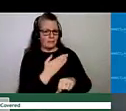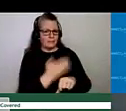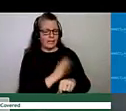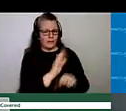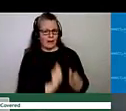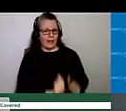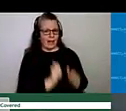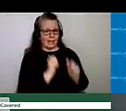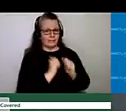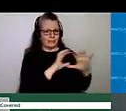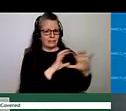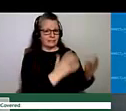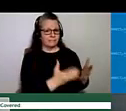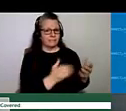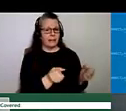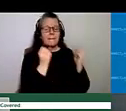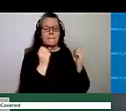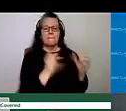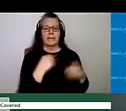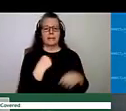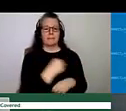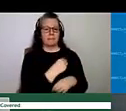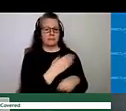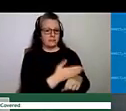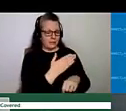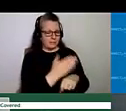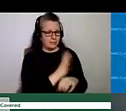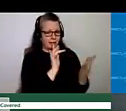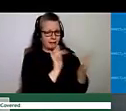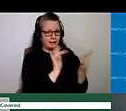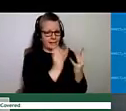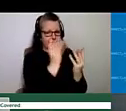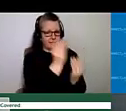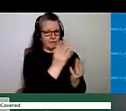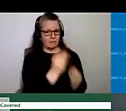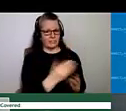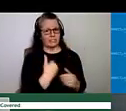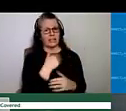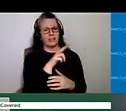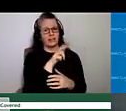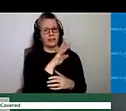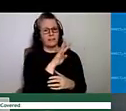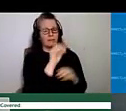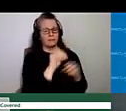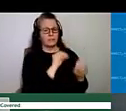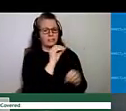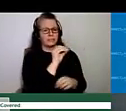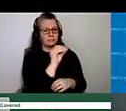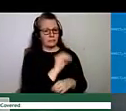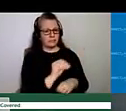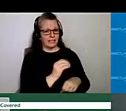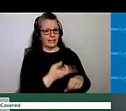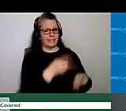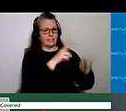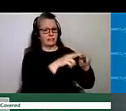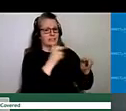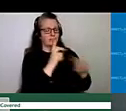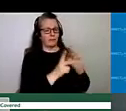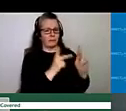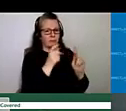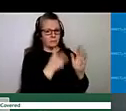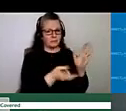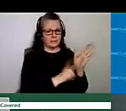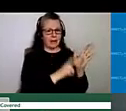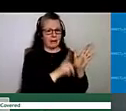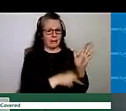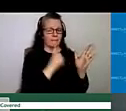had many members update their contact information and have had a 34% increase in the number of folks who have actually signed up for e-notices,